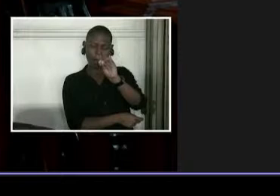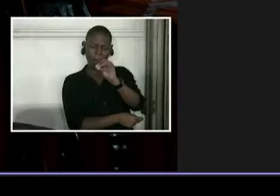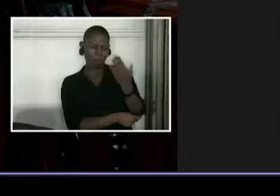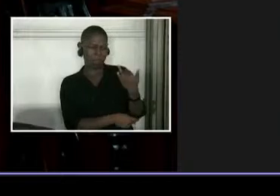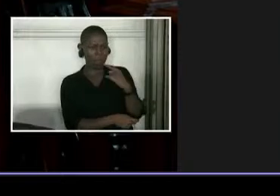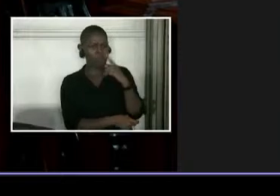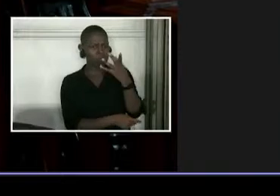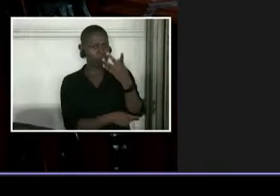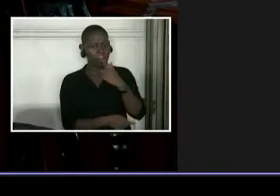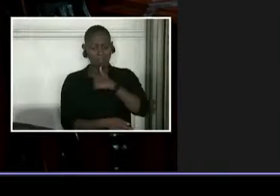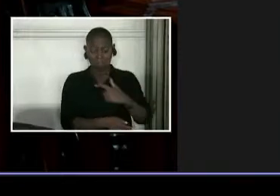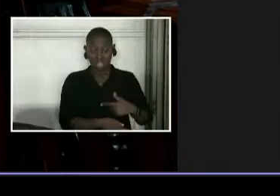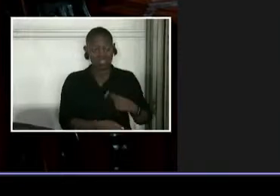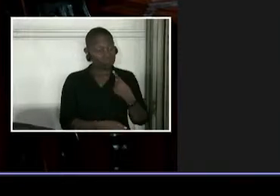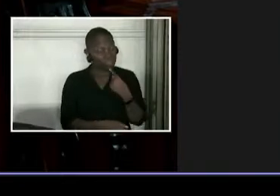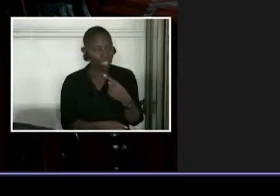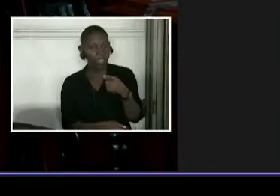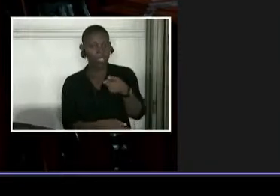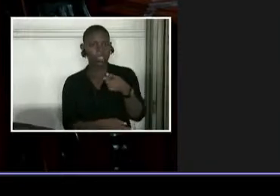and I quote,